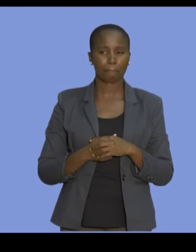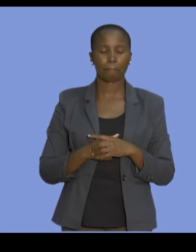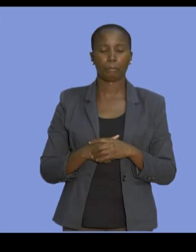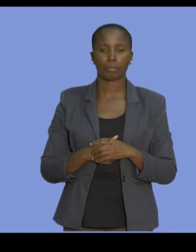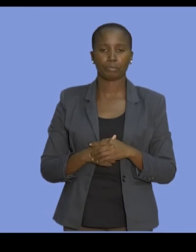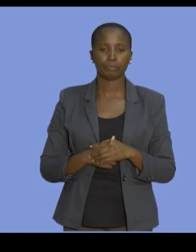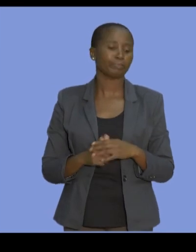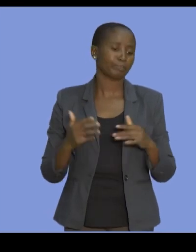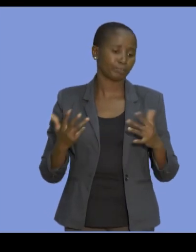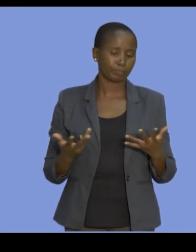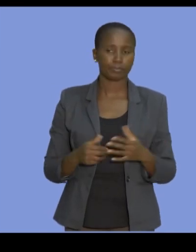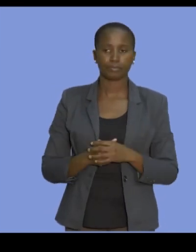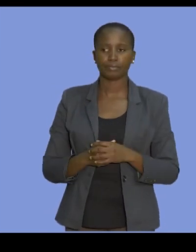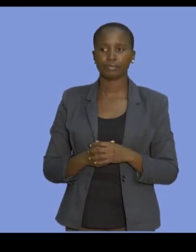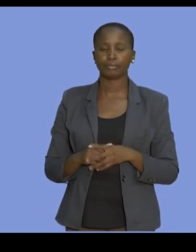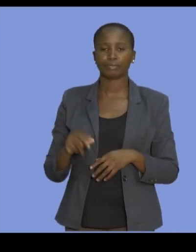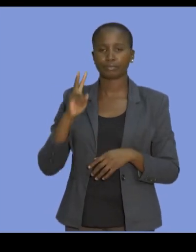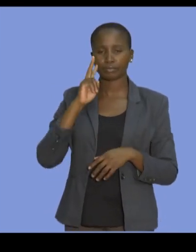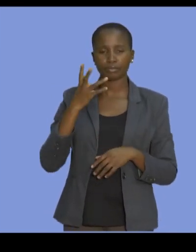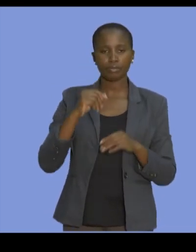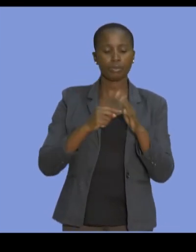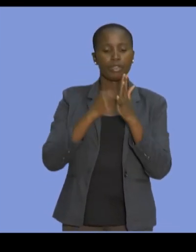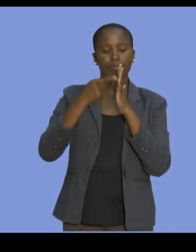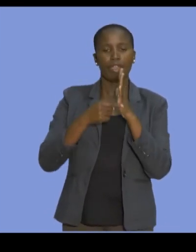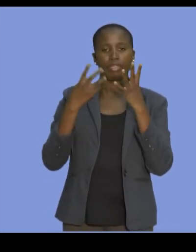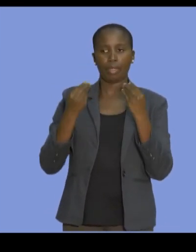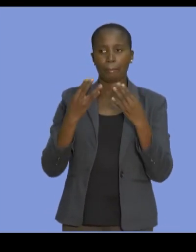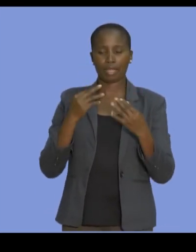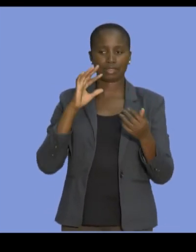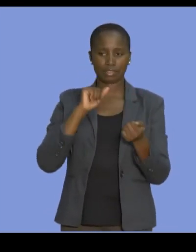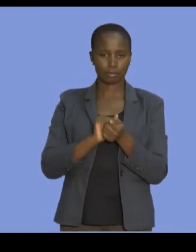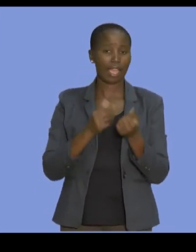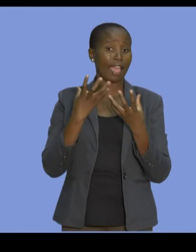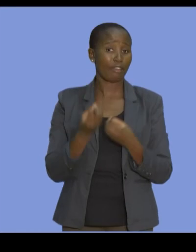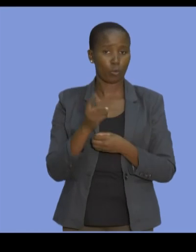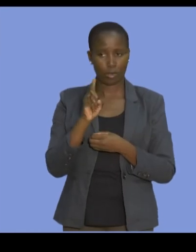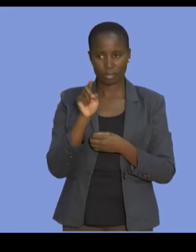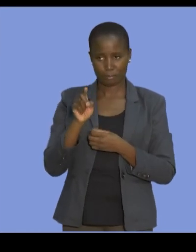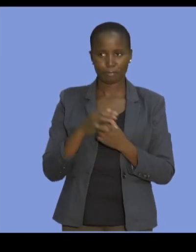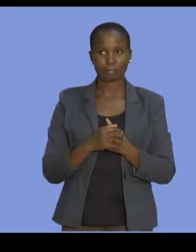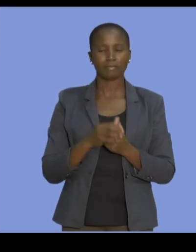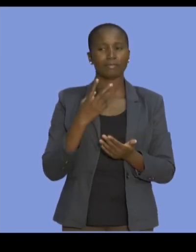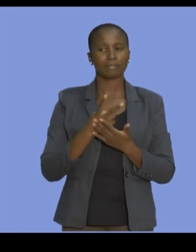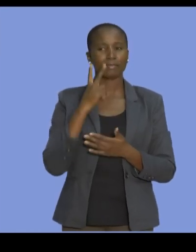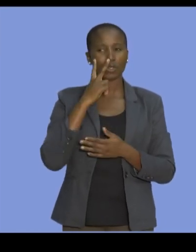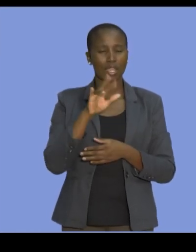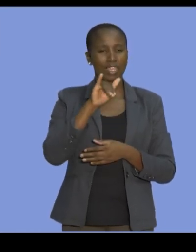So if we look at the 5-number summary, this is what we have. Let's look at the interquartile range.